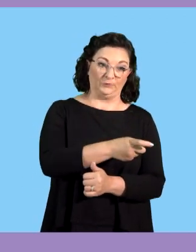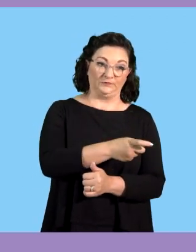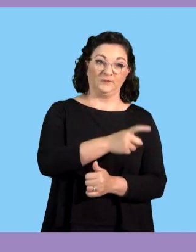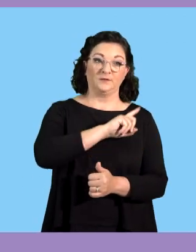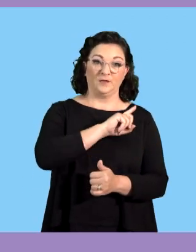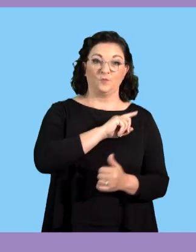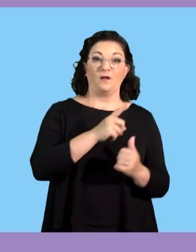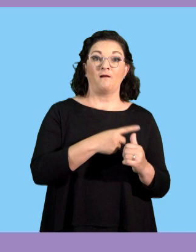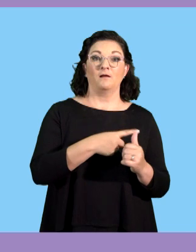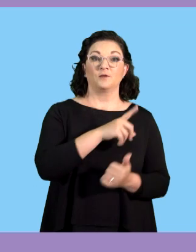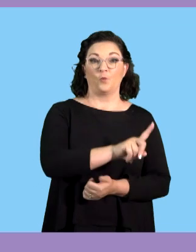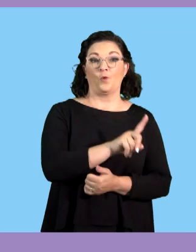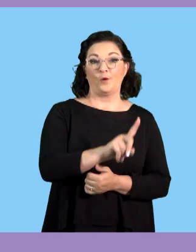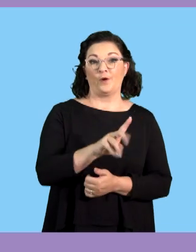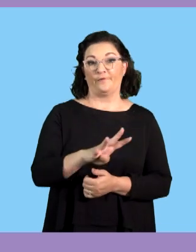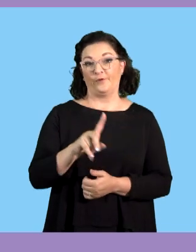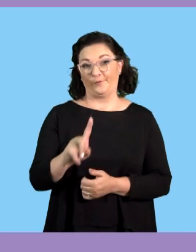be